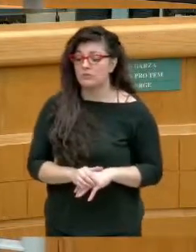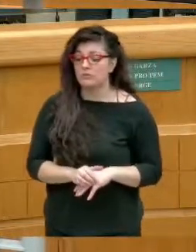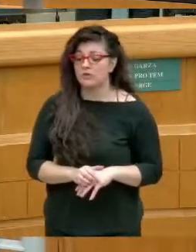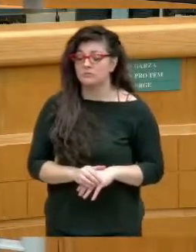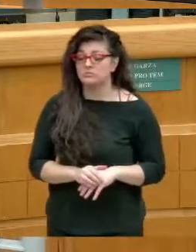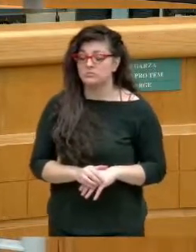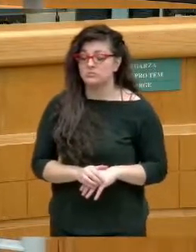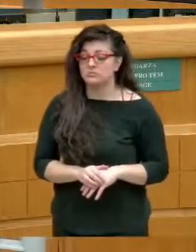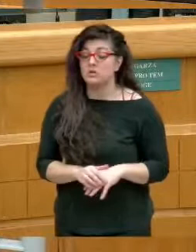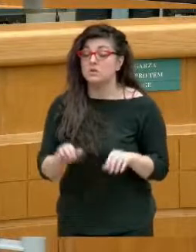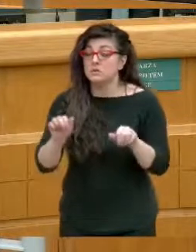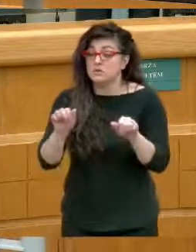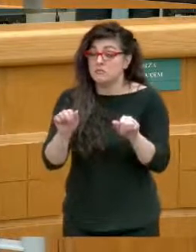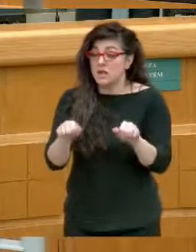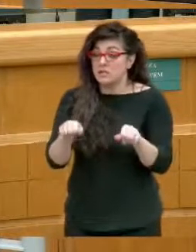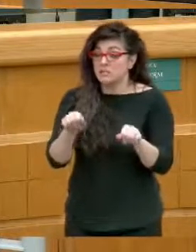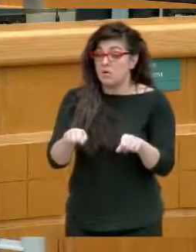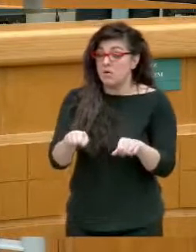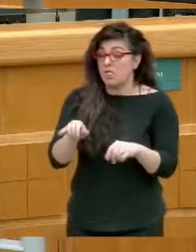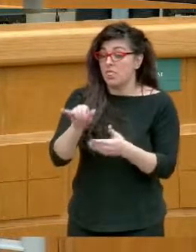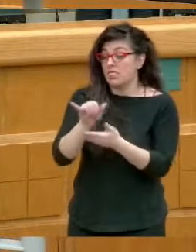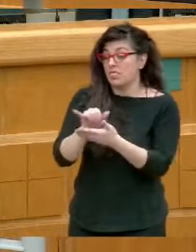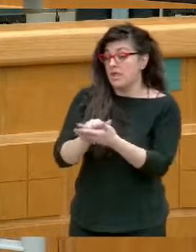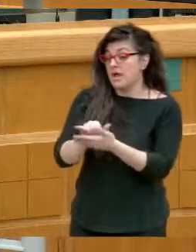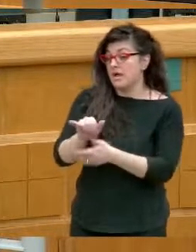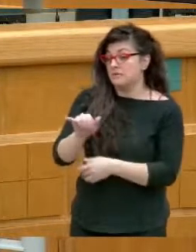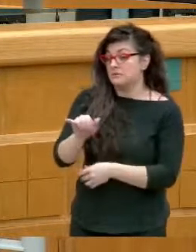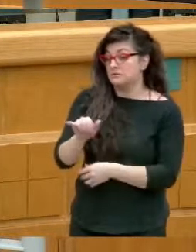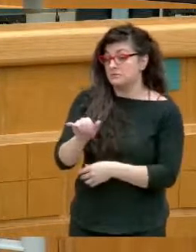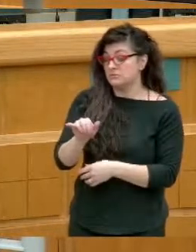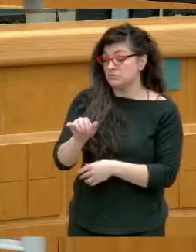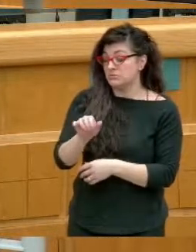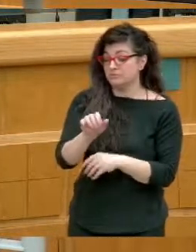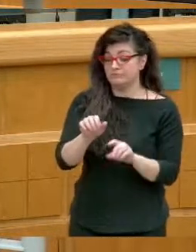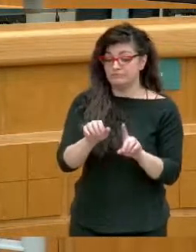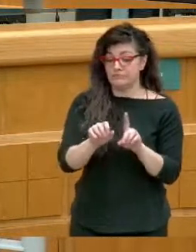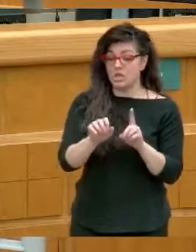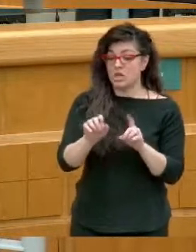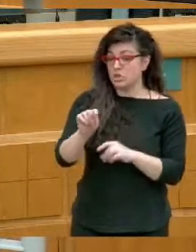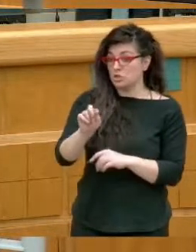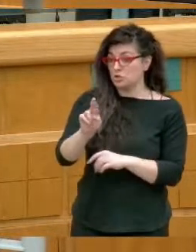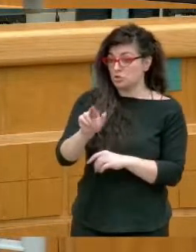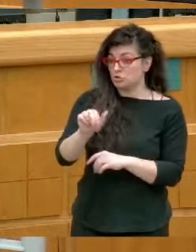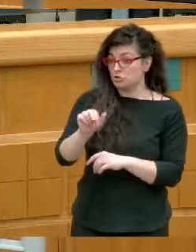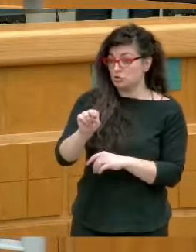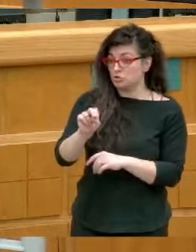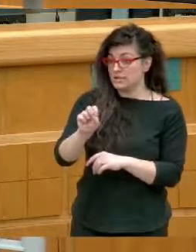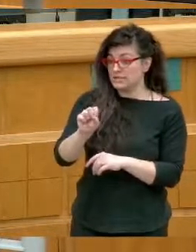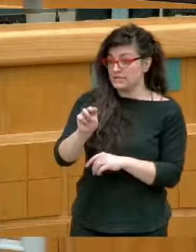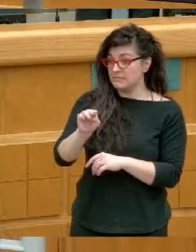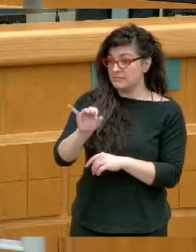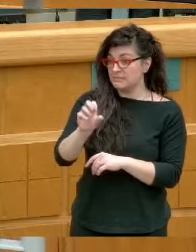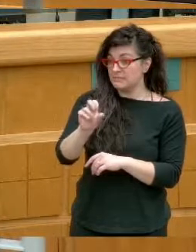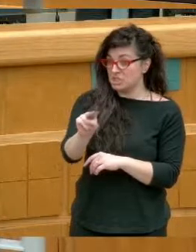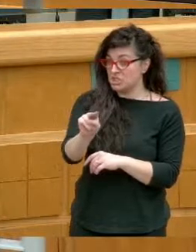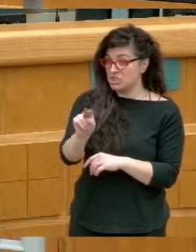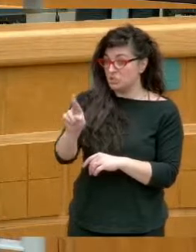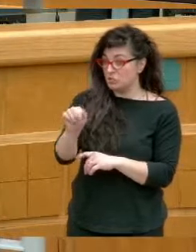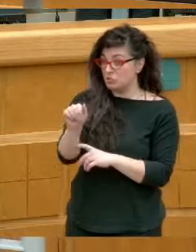the transmission rate within your place of business is actually lower than it is at average outside of